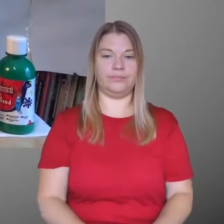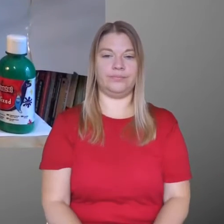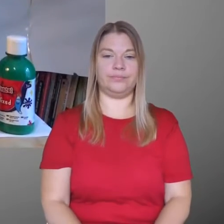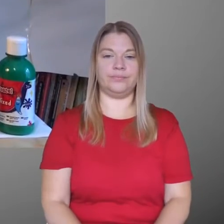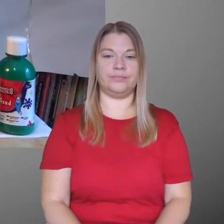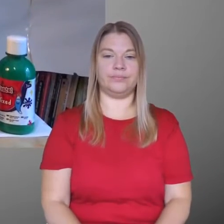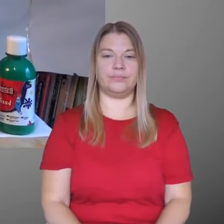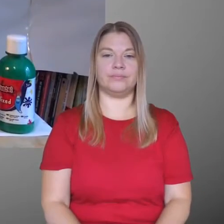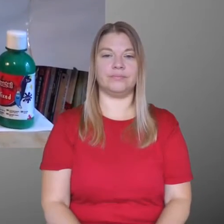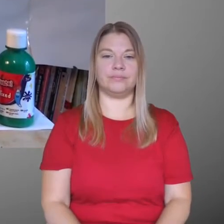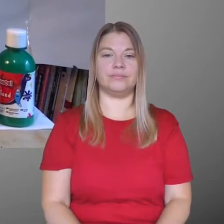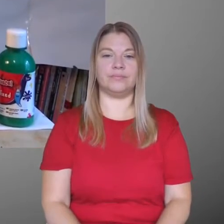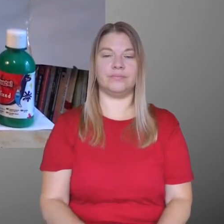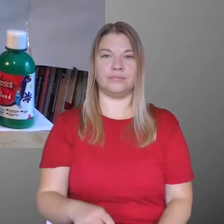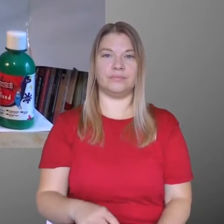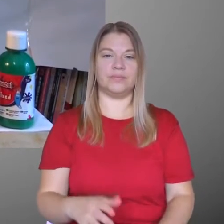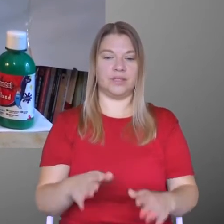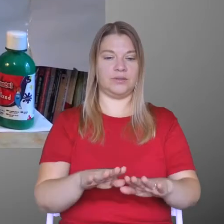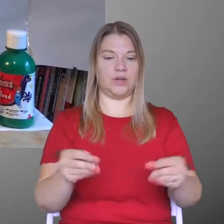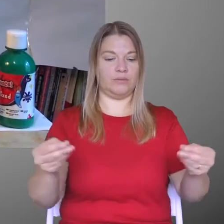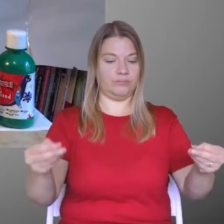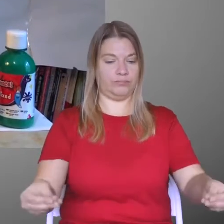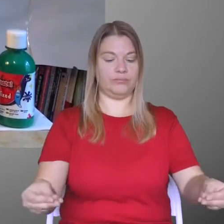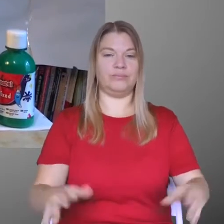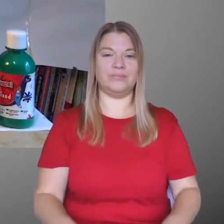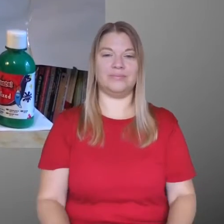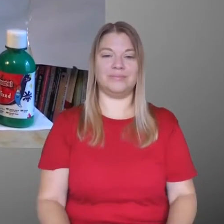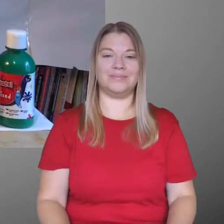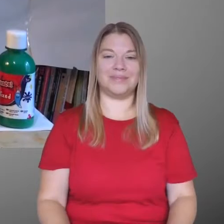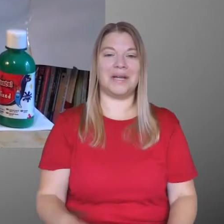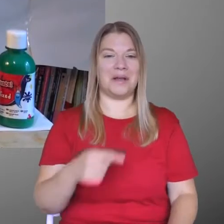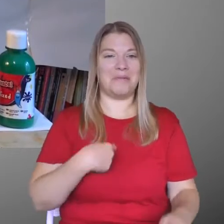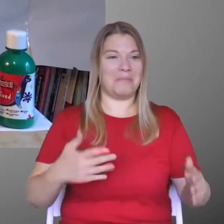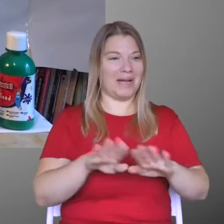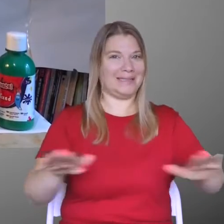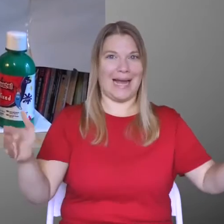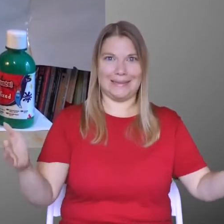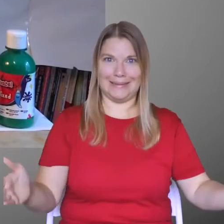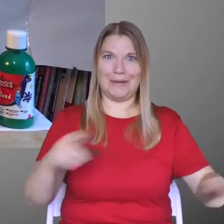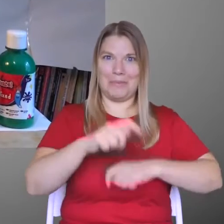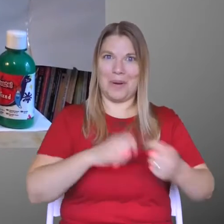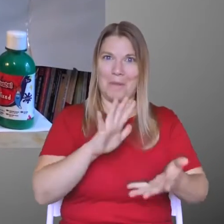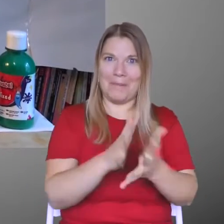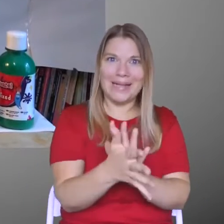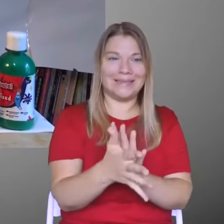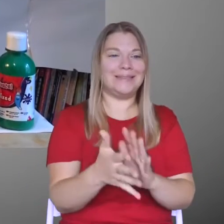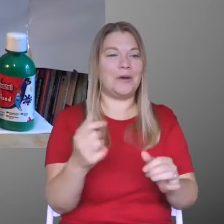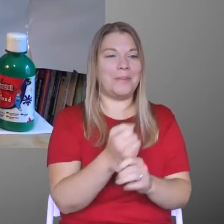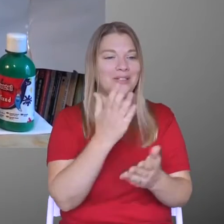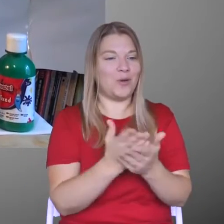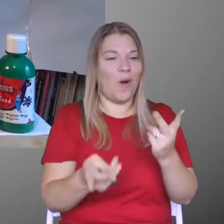Put it down on your worktop, nice covered worktop. Mine's getting a little bit messy now. And you're going to